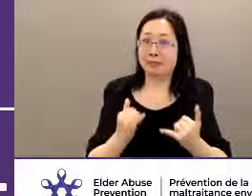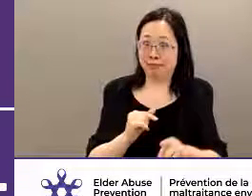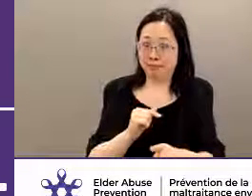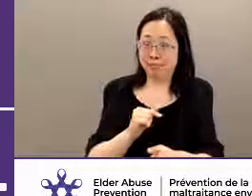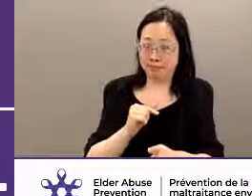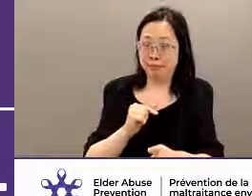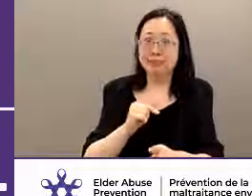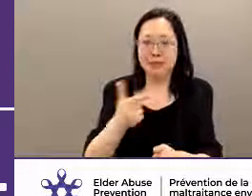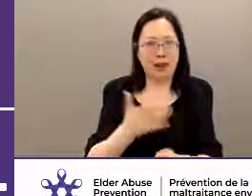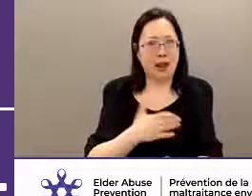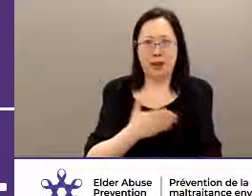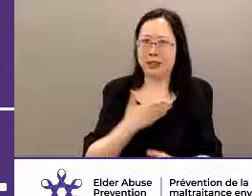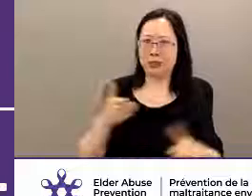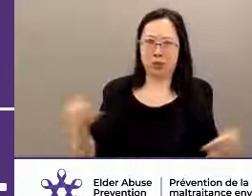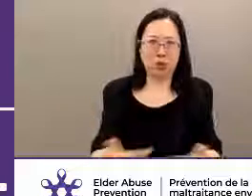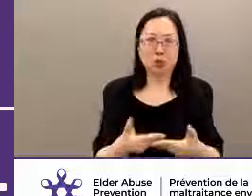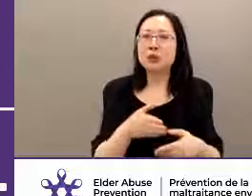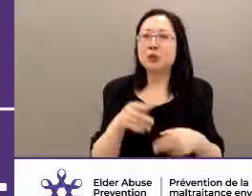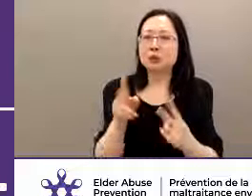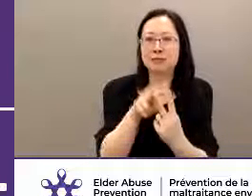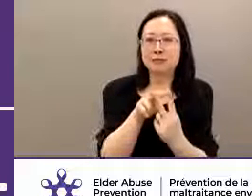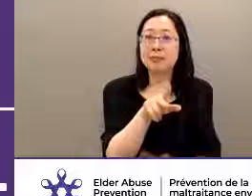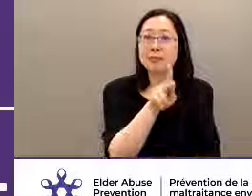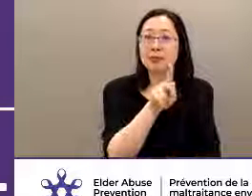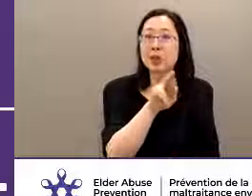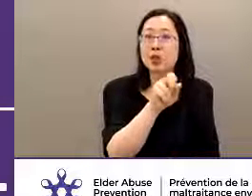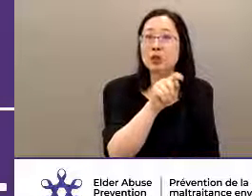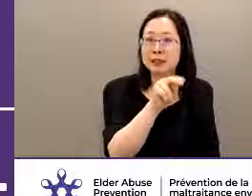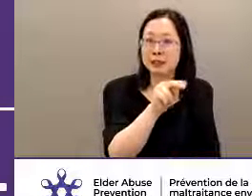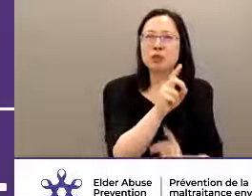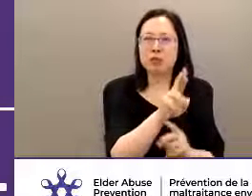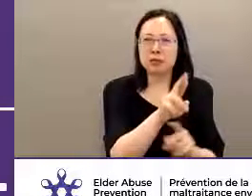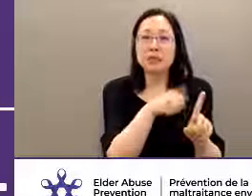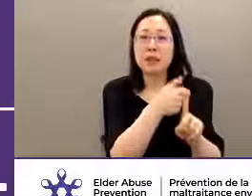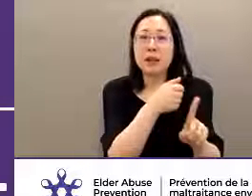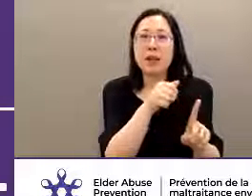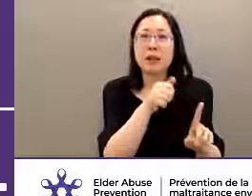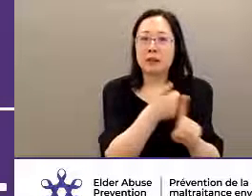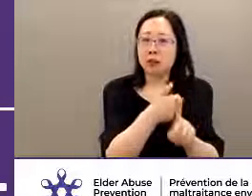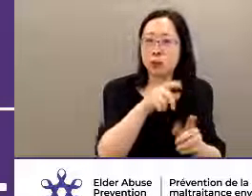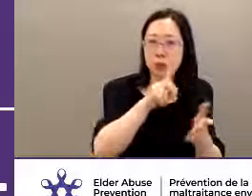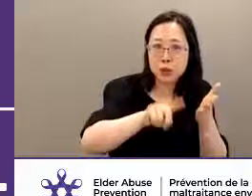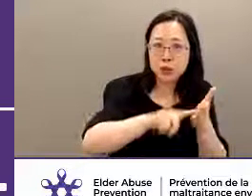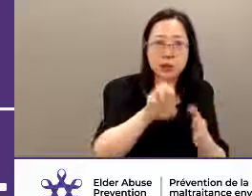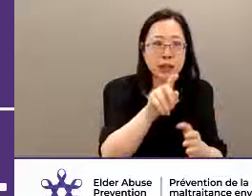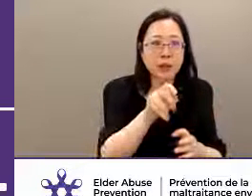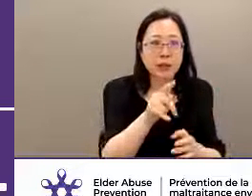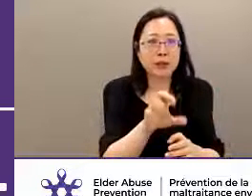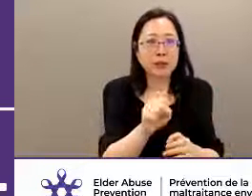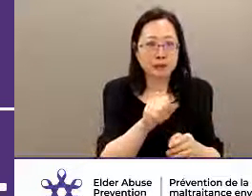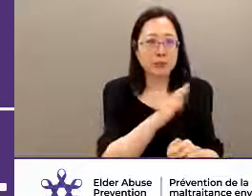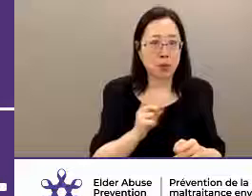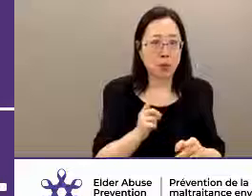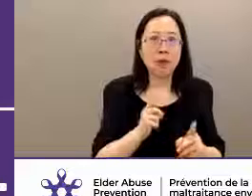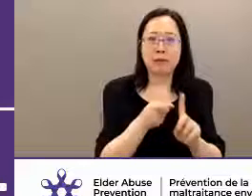speakers today. Kirsten Madsen, who is the Chair and Research Ethics Board on the Research and Ethics Board for Sheridan College. She's also a faculty